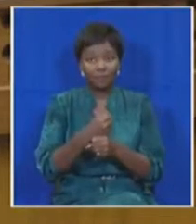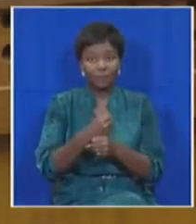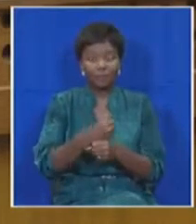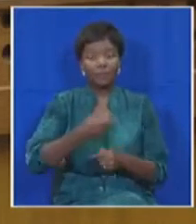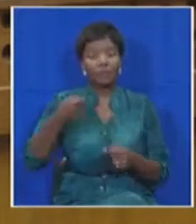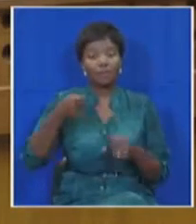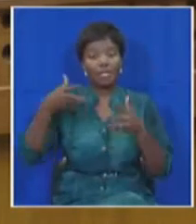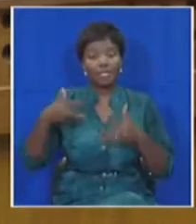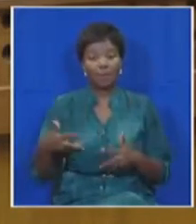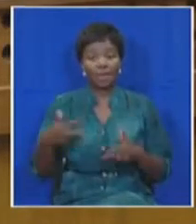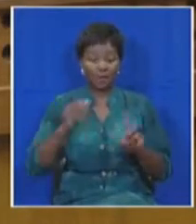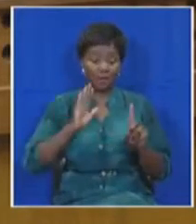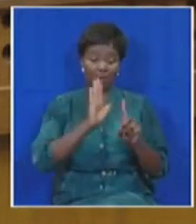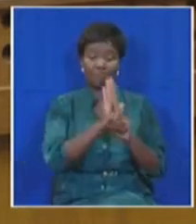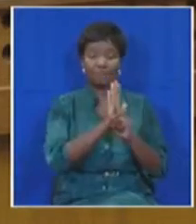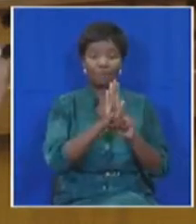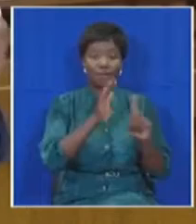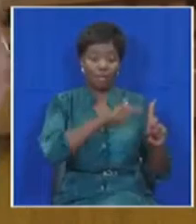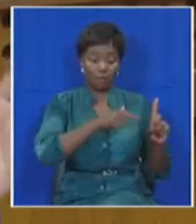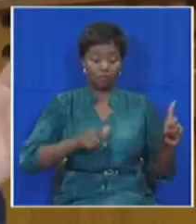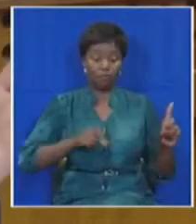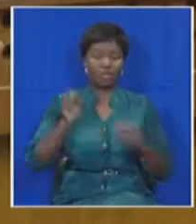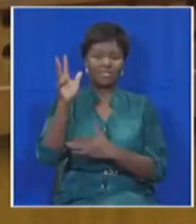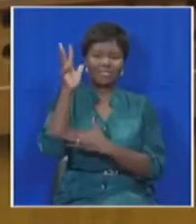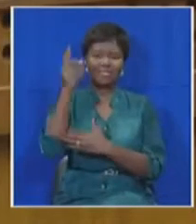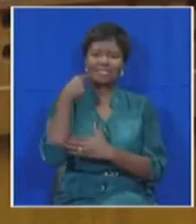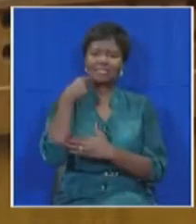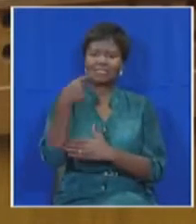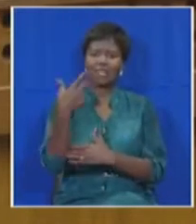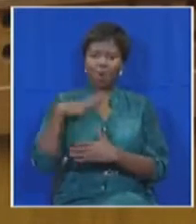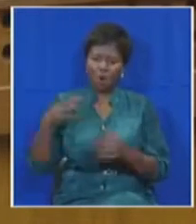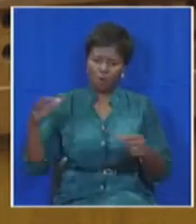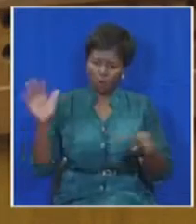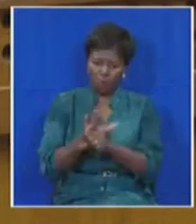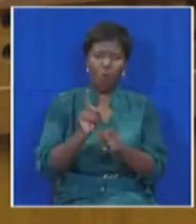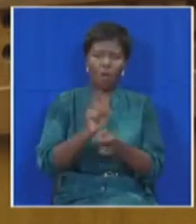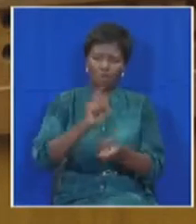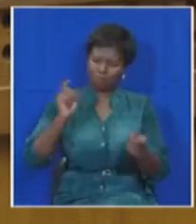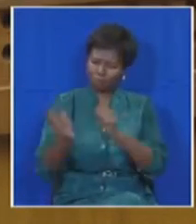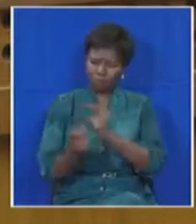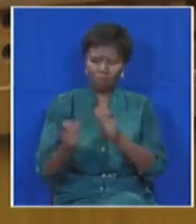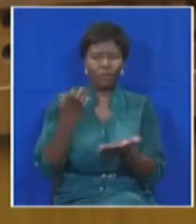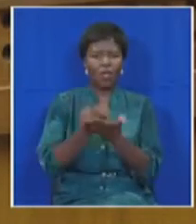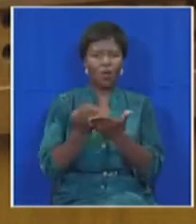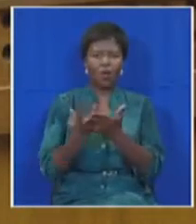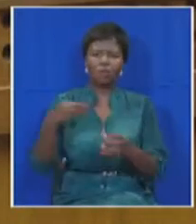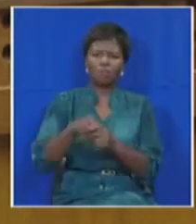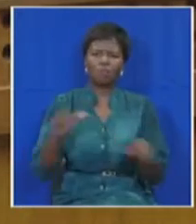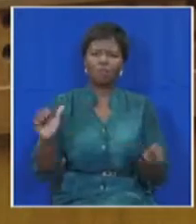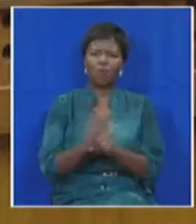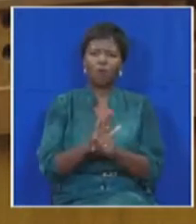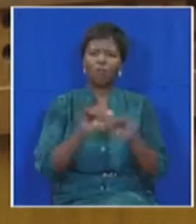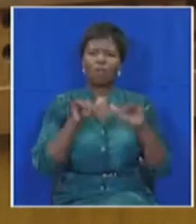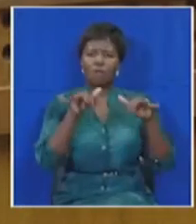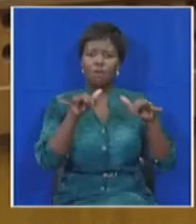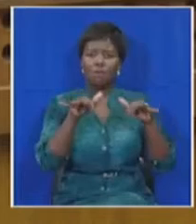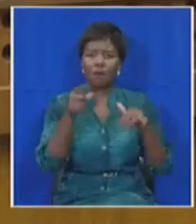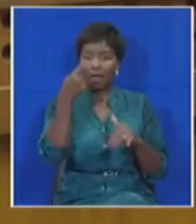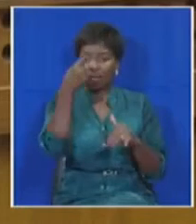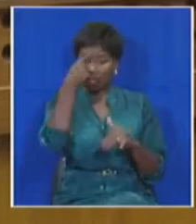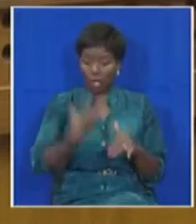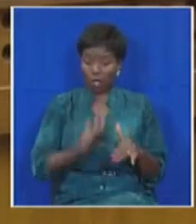president stood on this podium to talk about radical socio-economic transformation, he wasn't talking about this lost